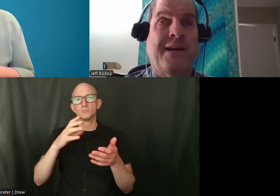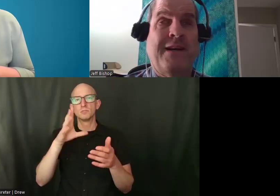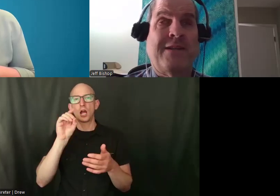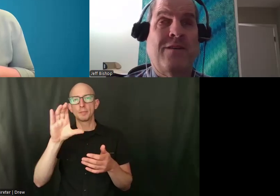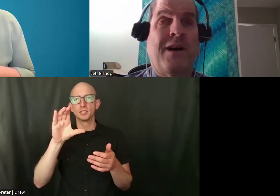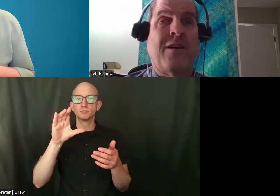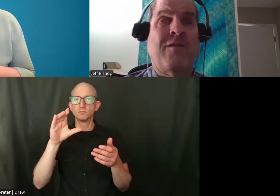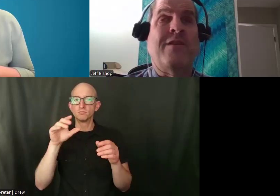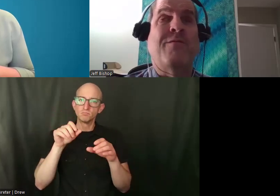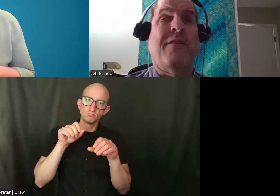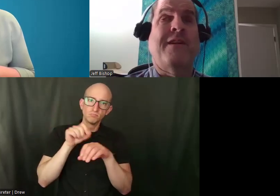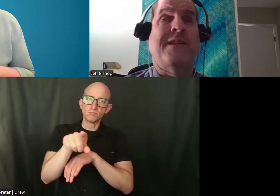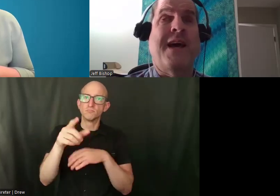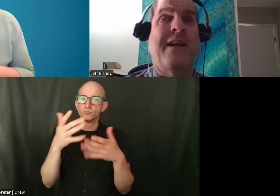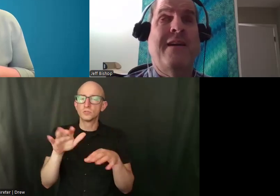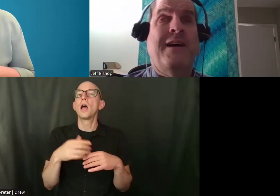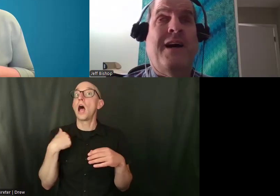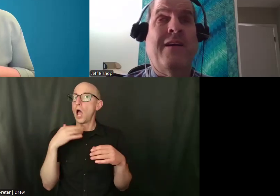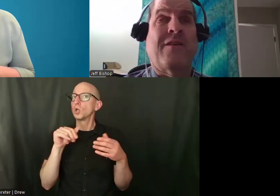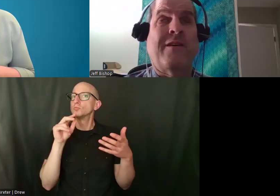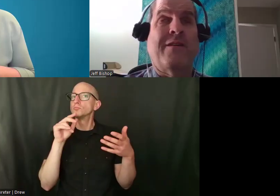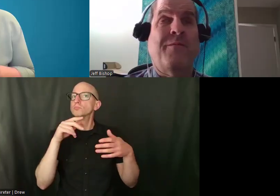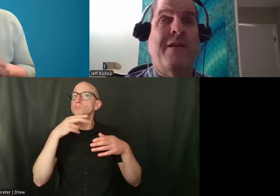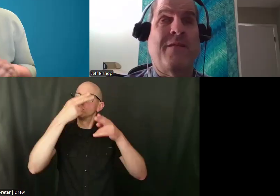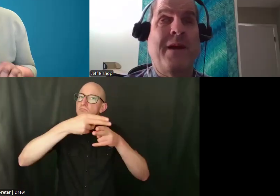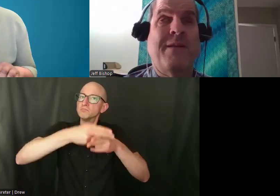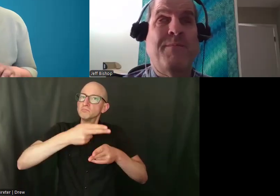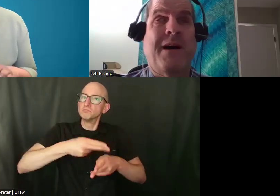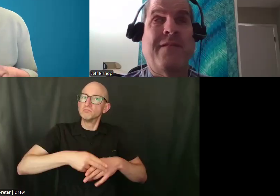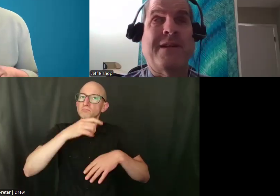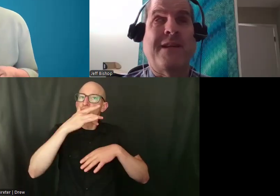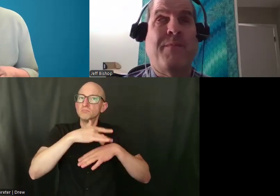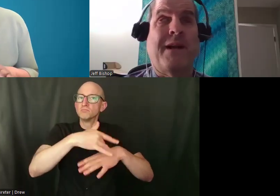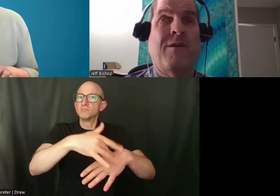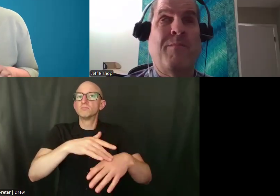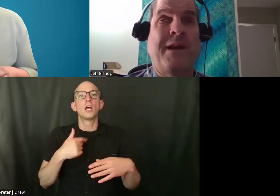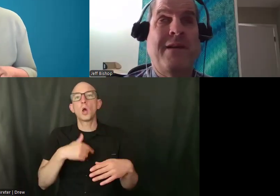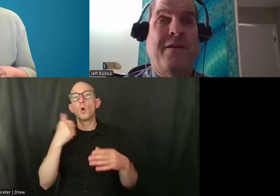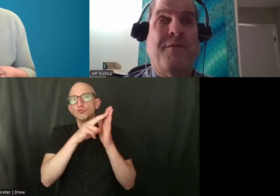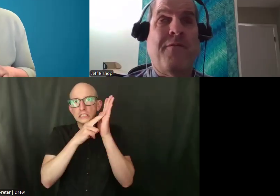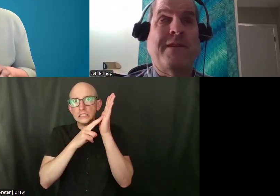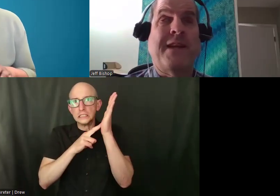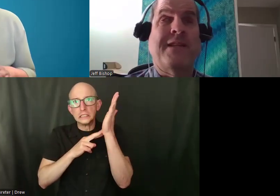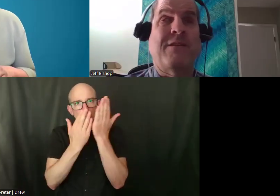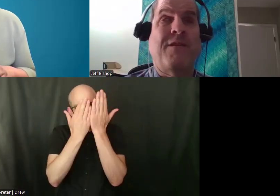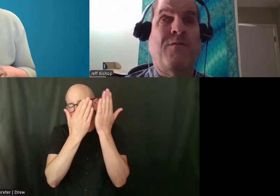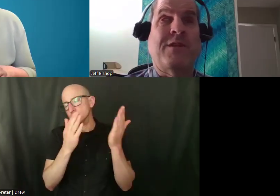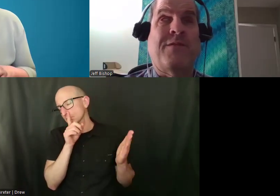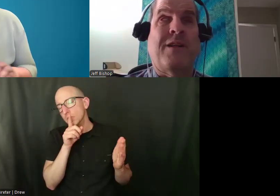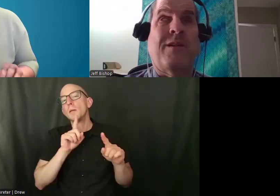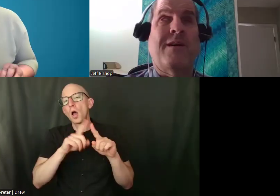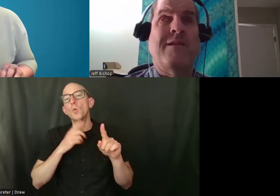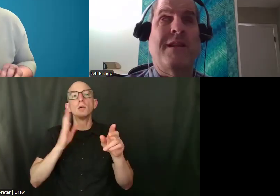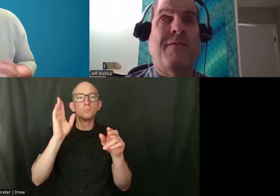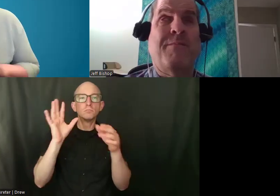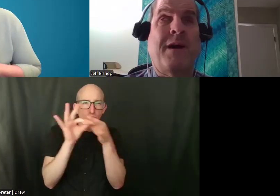And so I'm going to reference that. I'm not going to read it verbatim, obviously, but I will be referencing it. So if you wish to